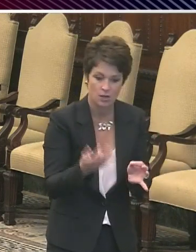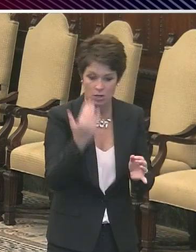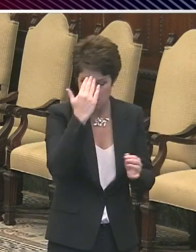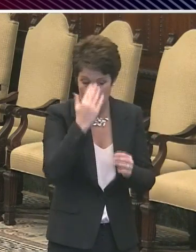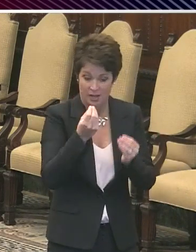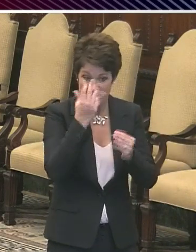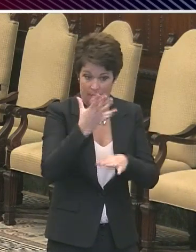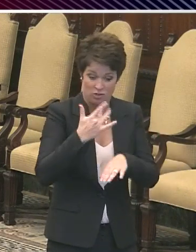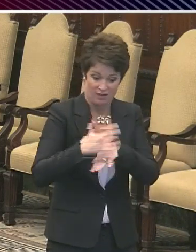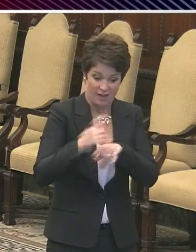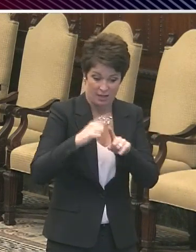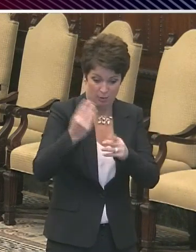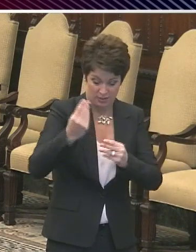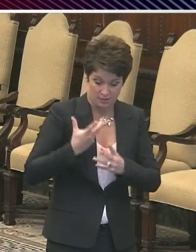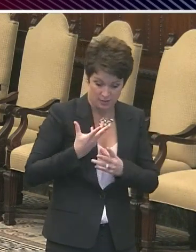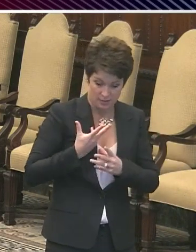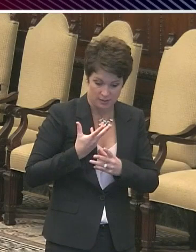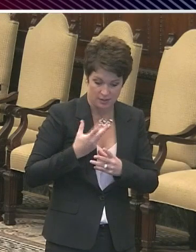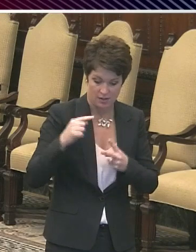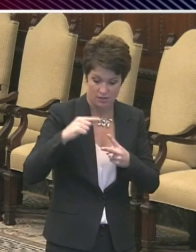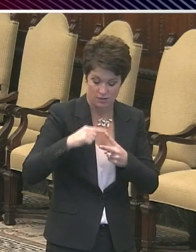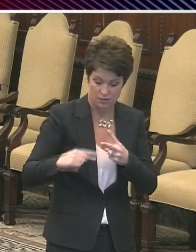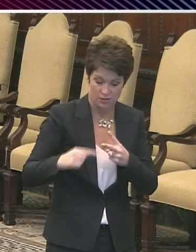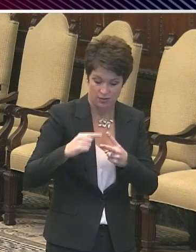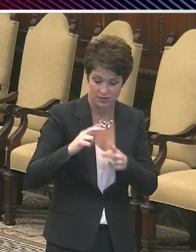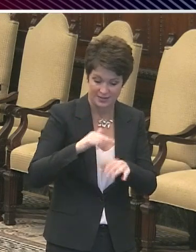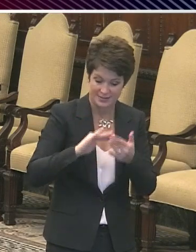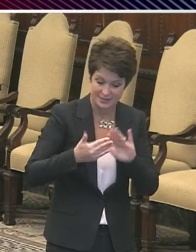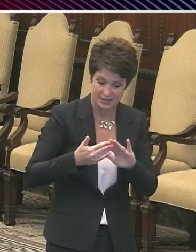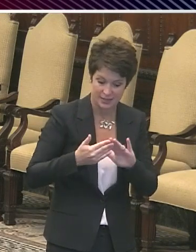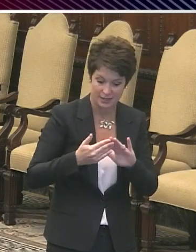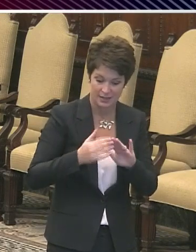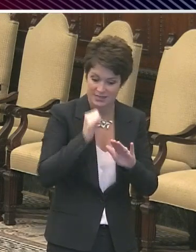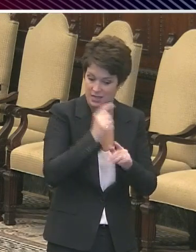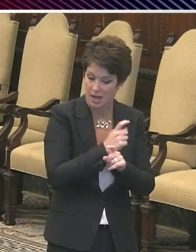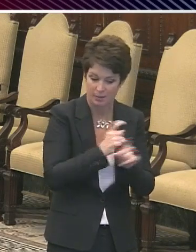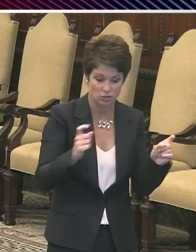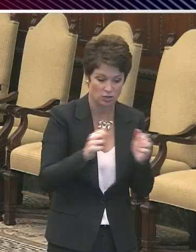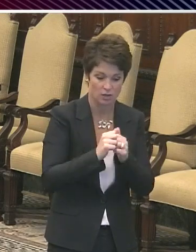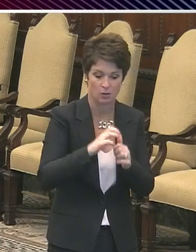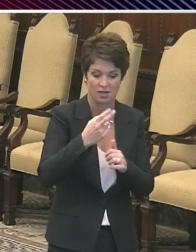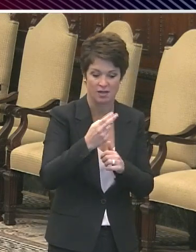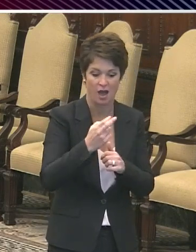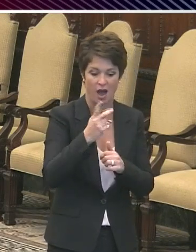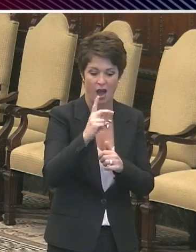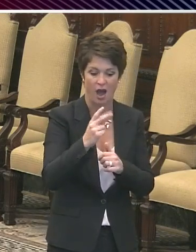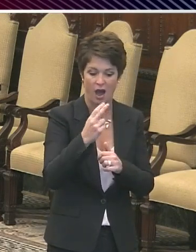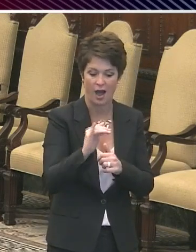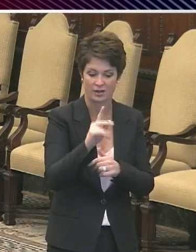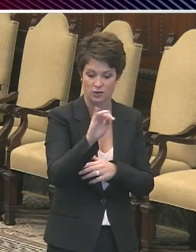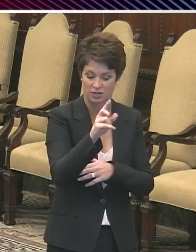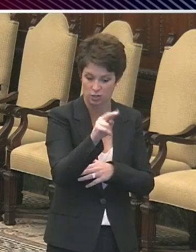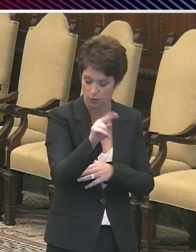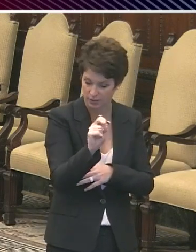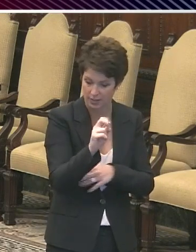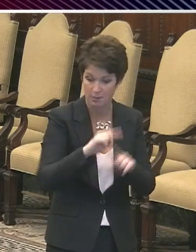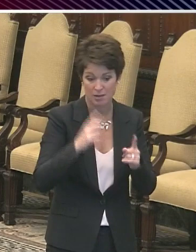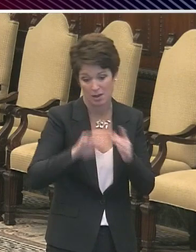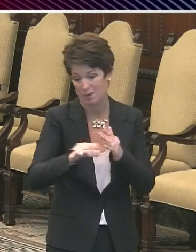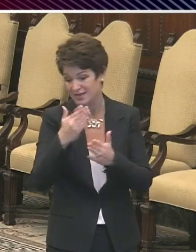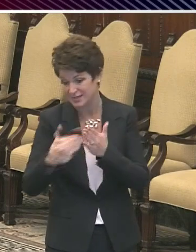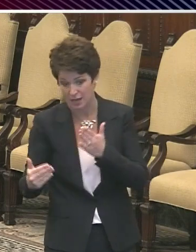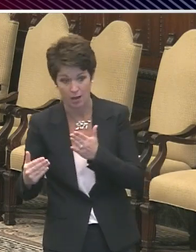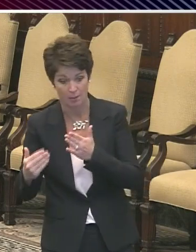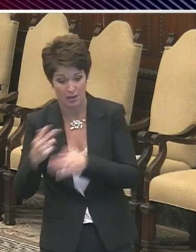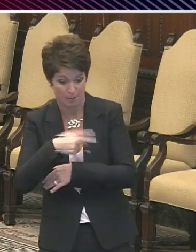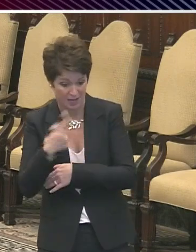information available, that the vast majority of patients in the city are not being treated with hydroxychloroquine, but I don't know enough about it to know that there might not be some that might